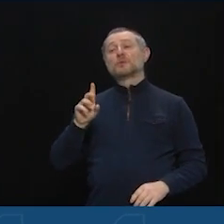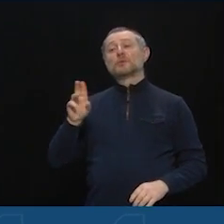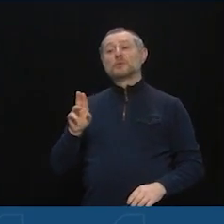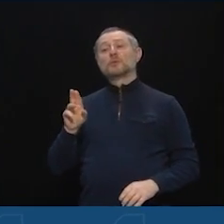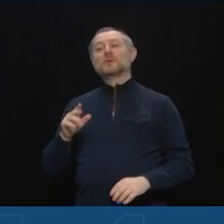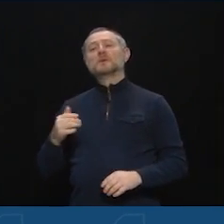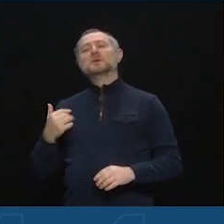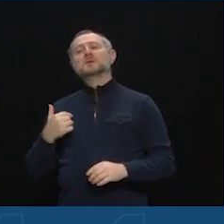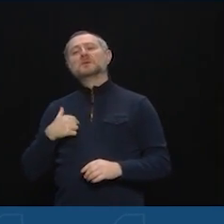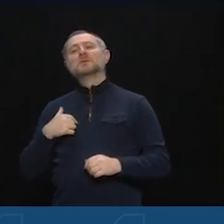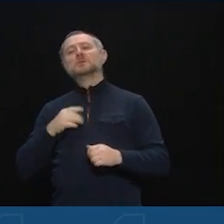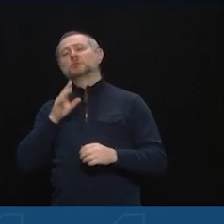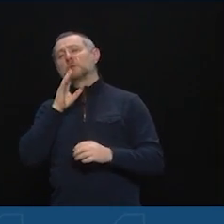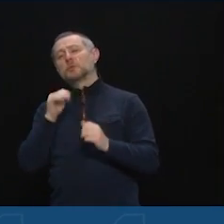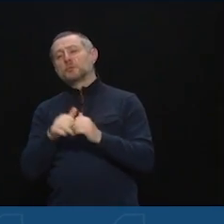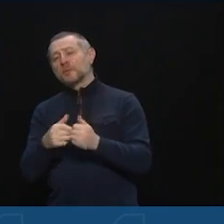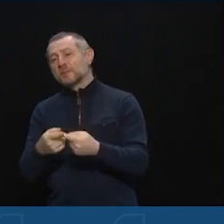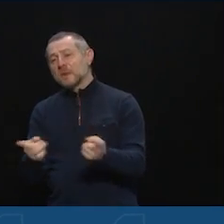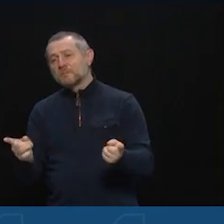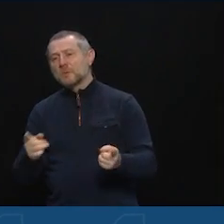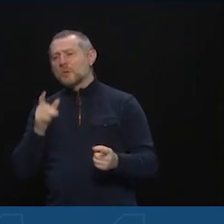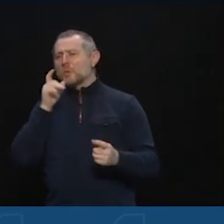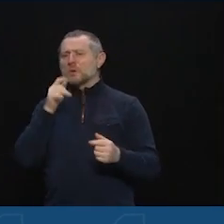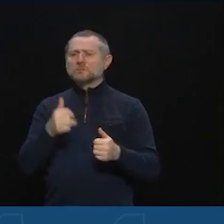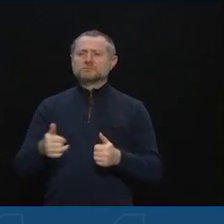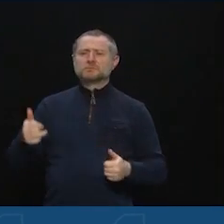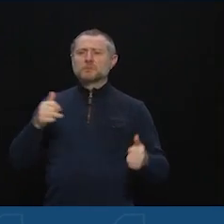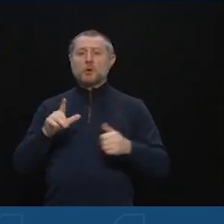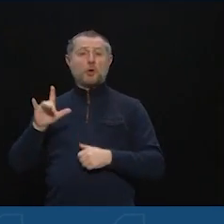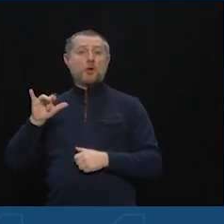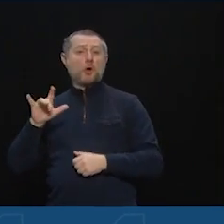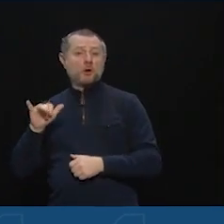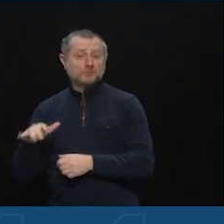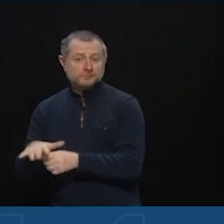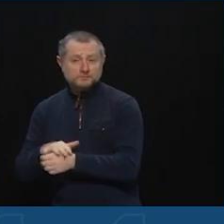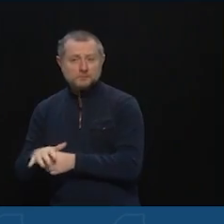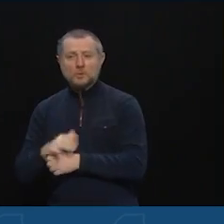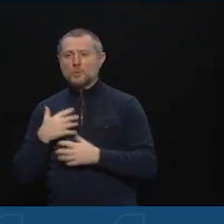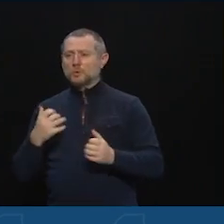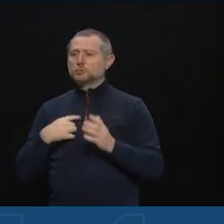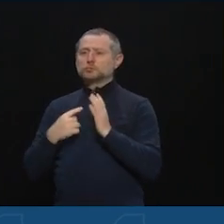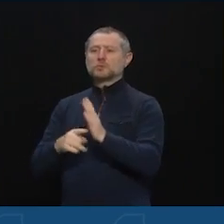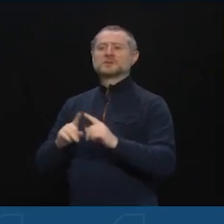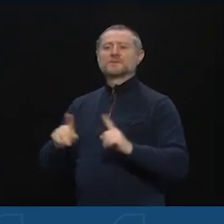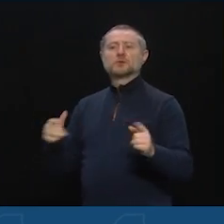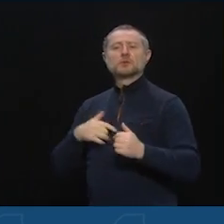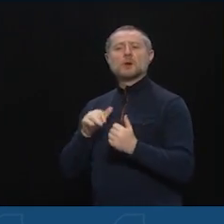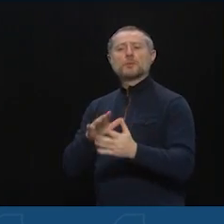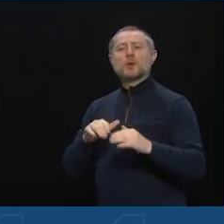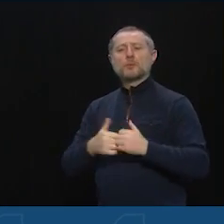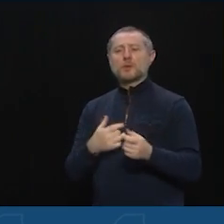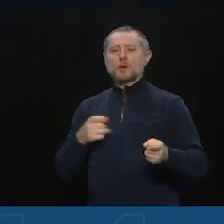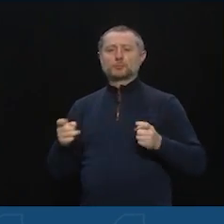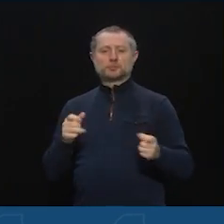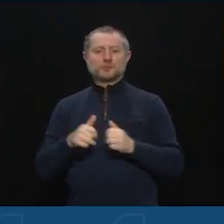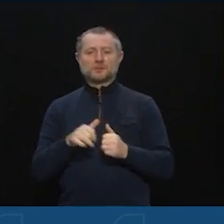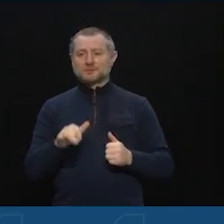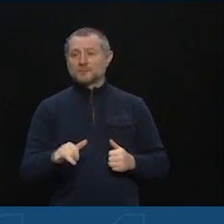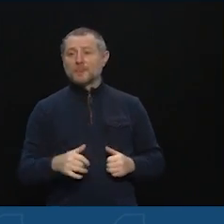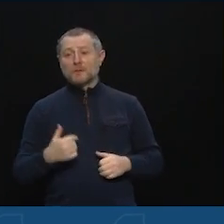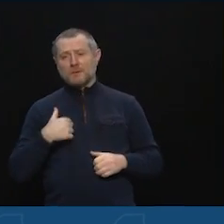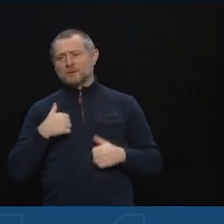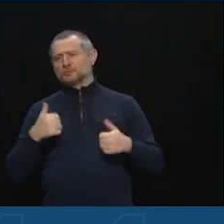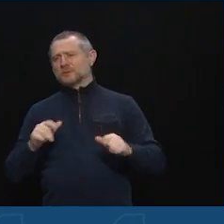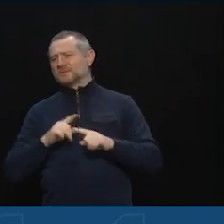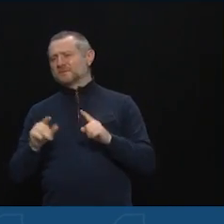our leaders, our elected officials in places like Long Island, just to show a different approach in governing, that I will put out ideas. I